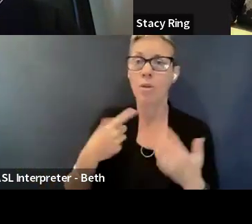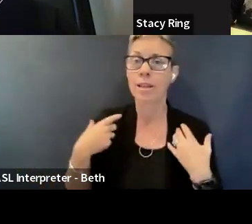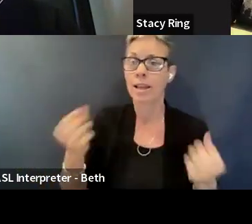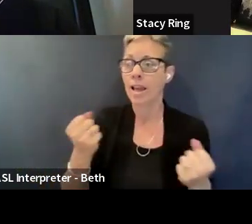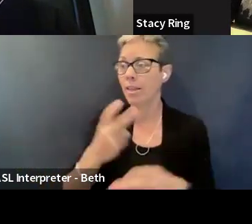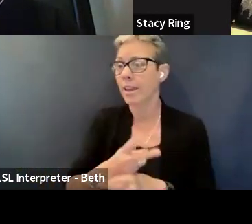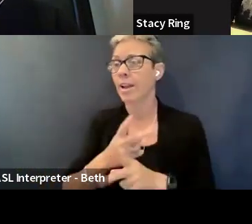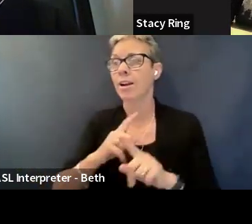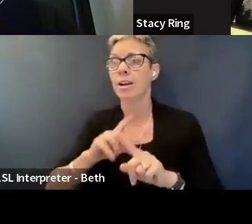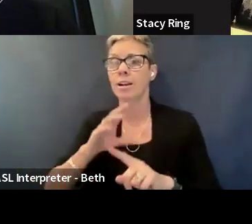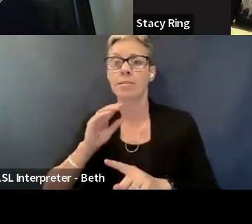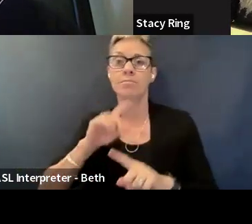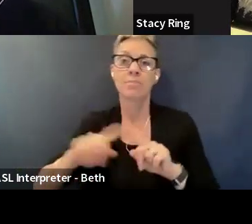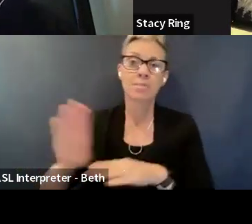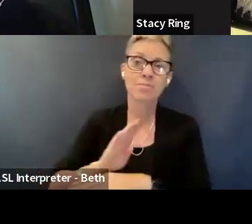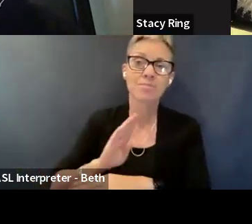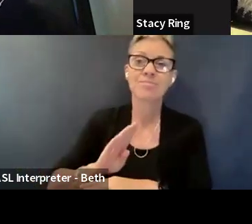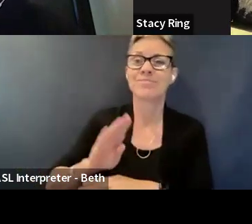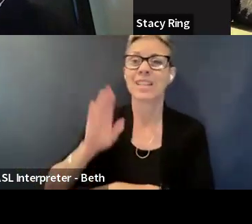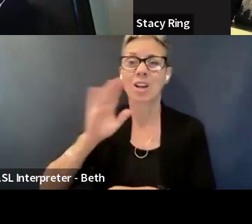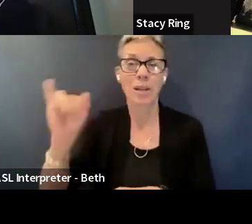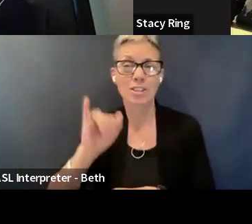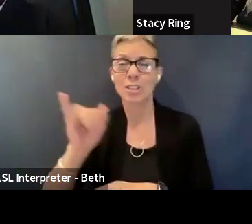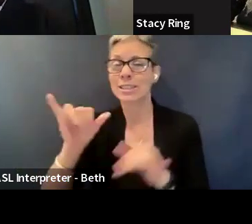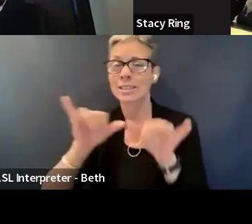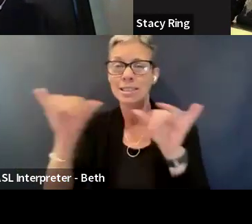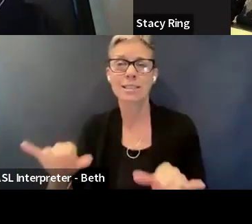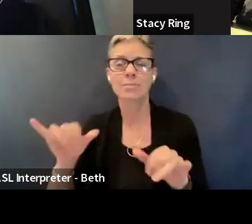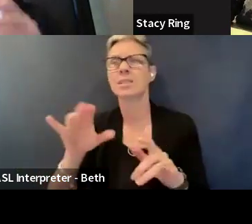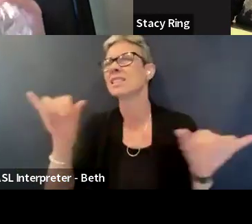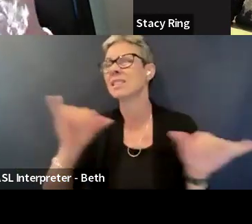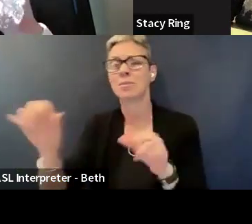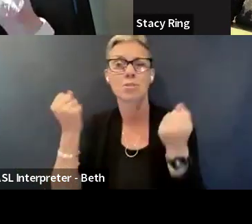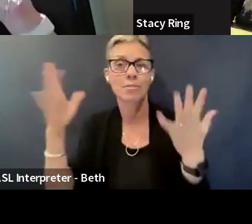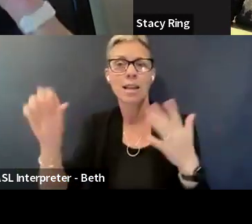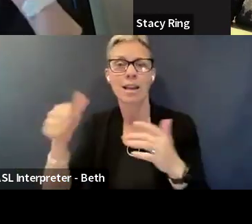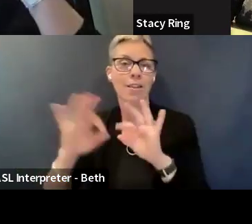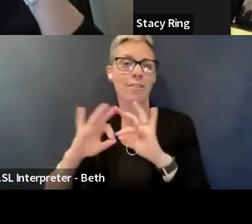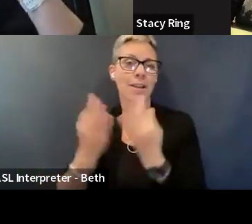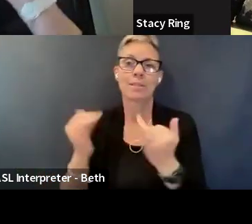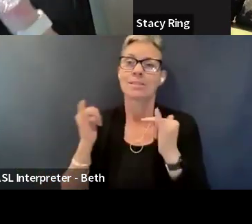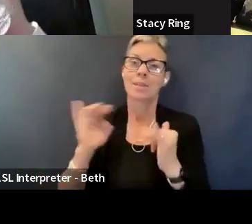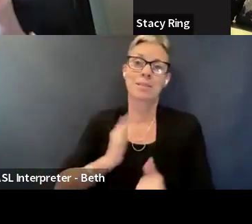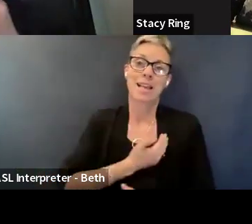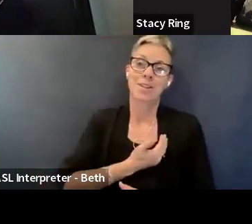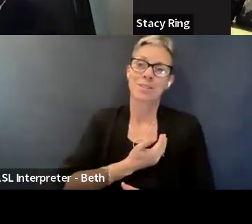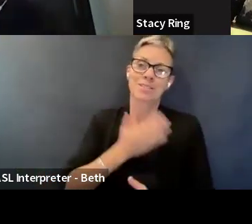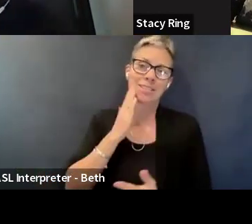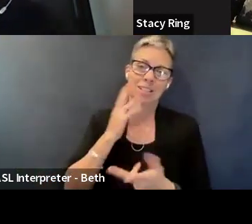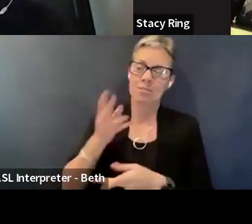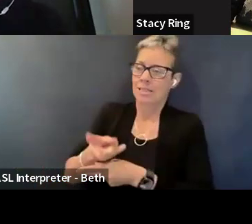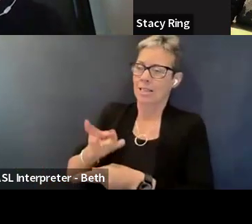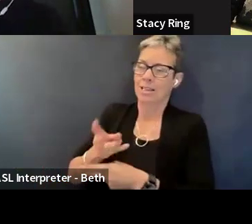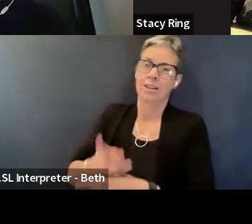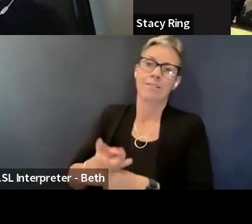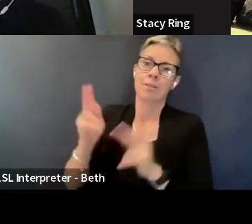and Medicaid systems and just about everywhere else, is really very similar to a lot of families like ours who are caring for a loved